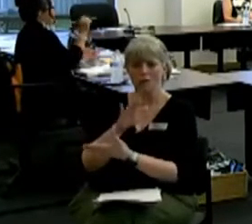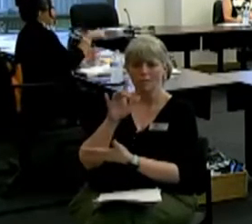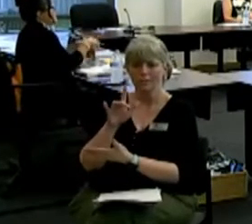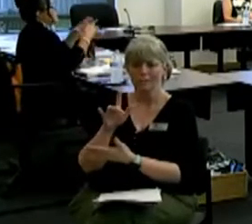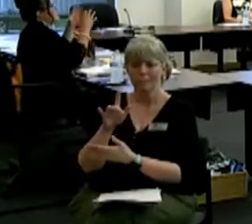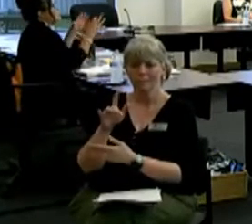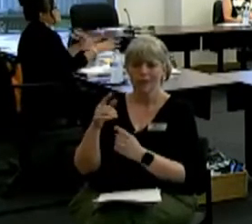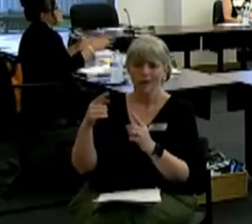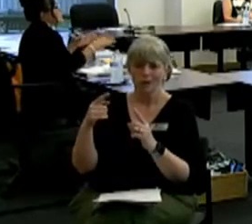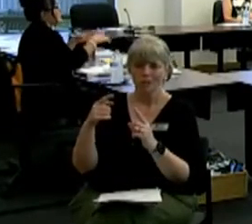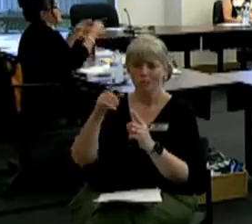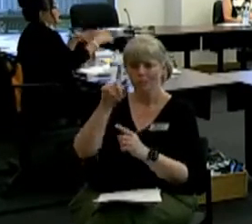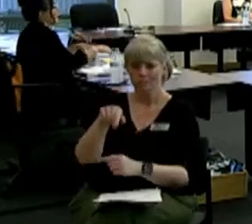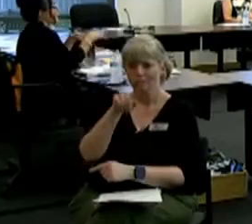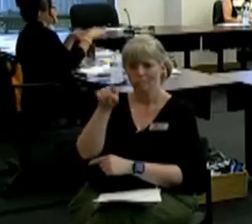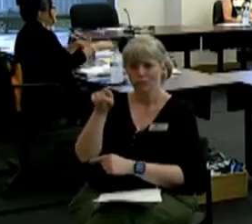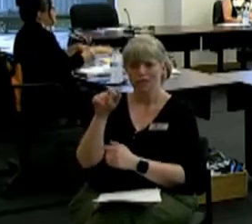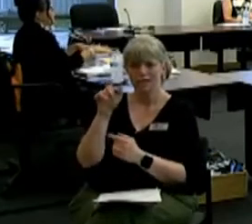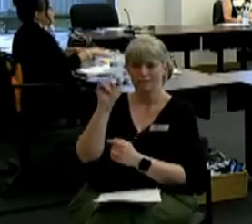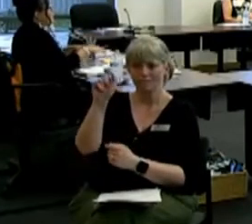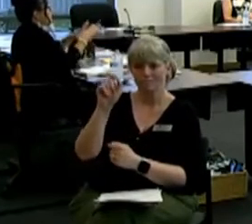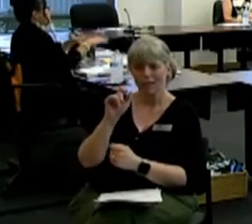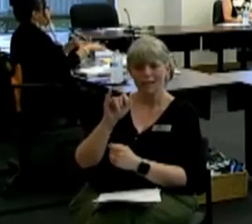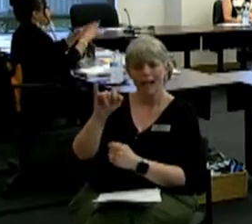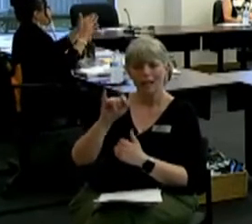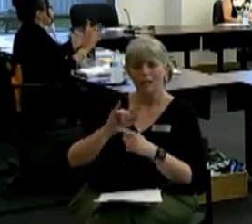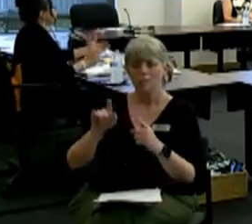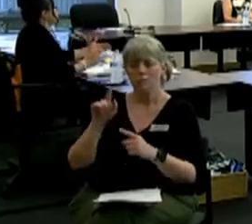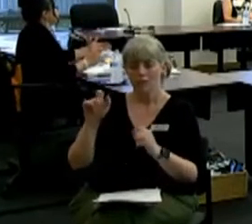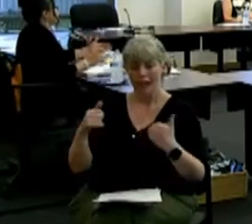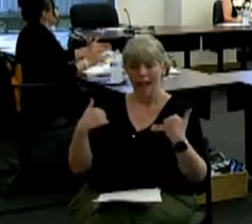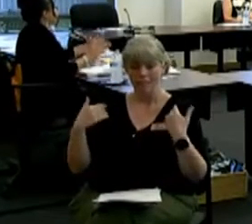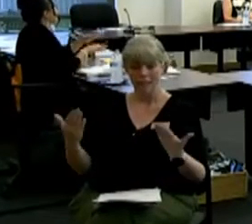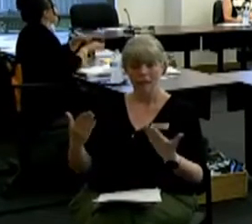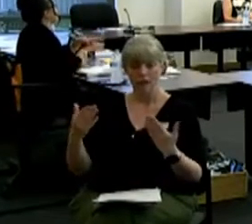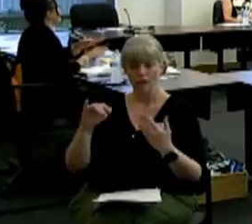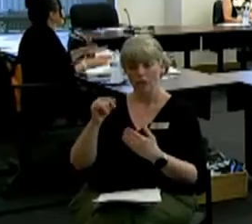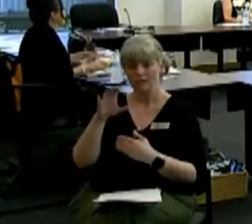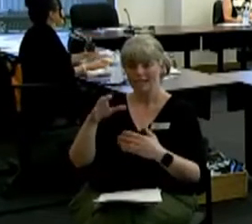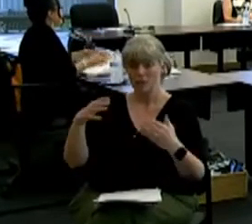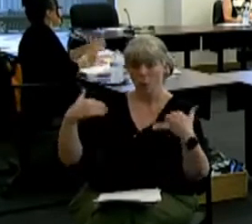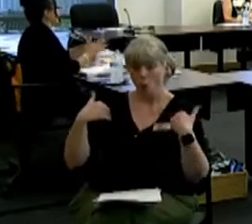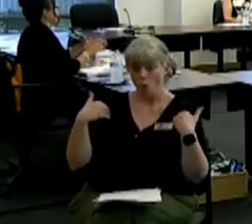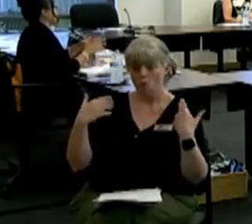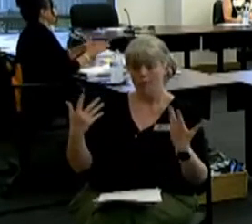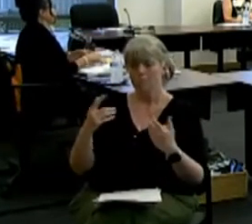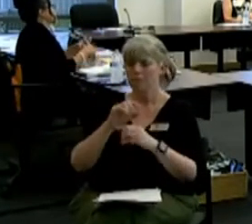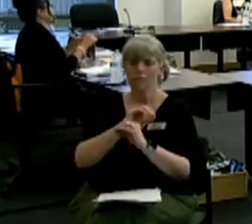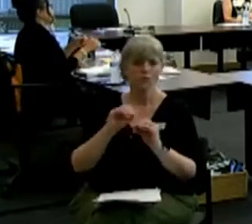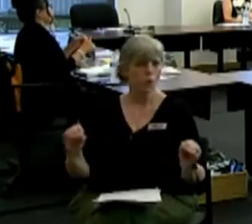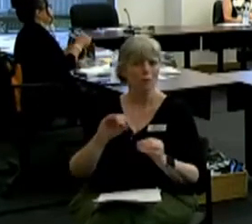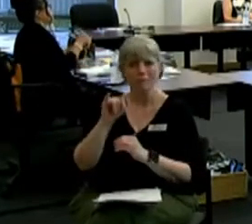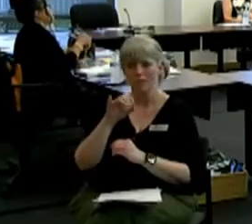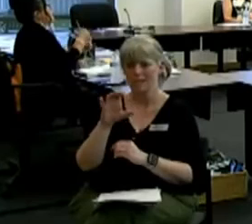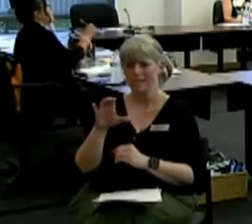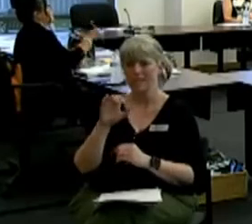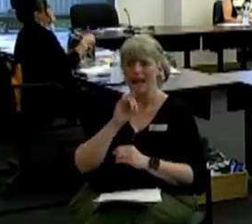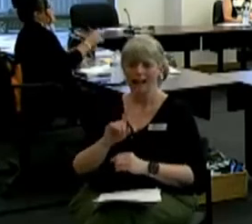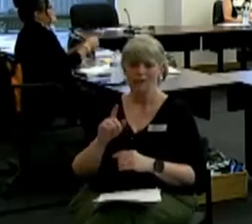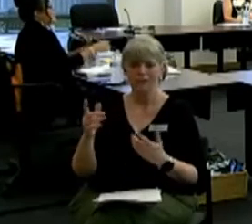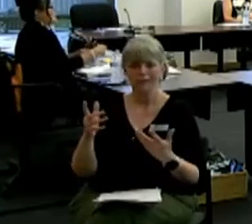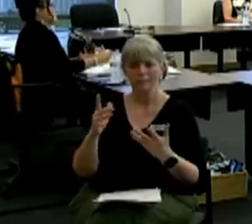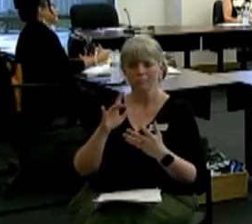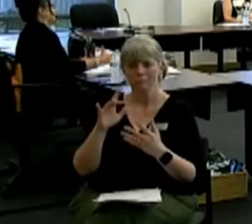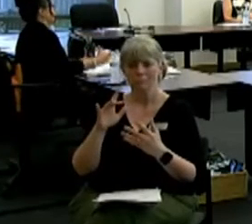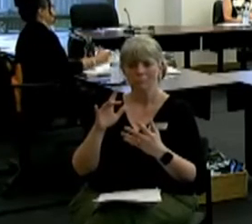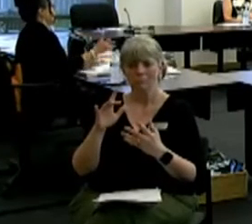T's, dot the I's, you know, just to say they could have it here so that JJC could host it. But there was nobody from JJC that was actually like